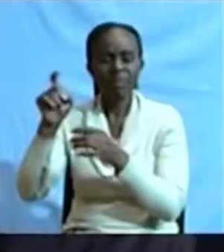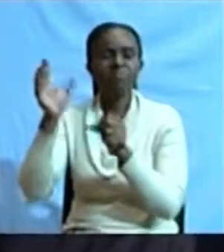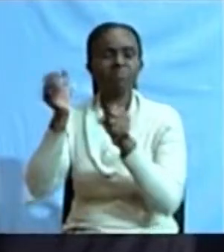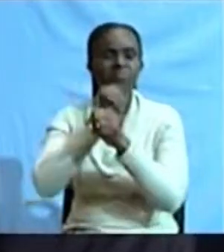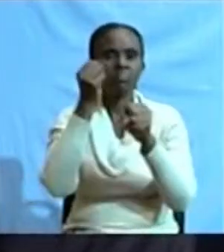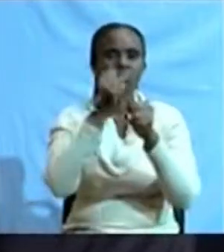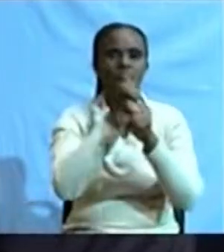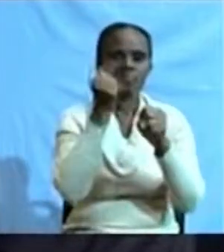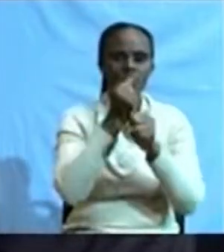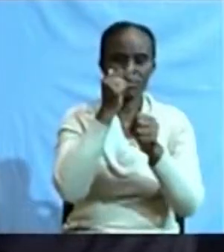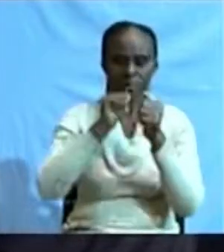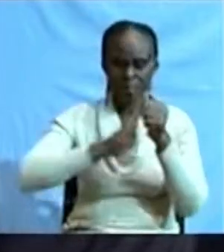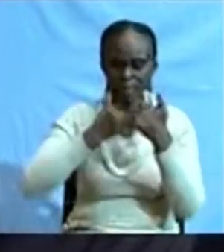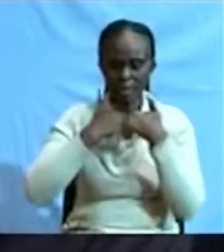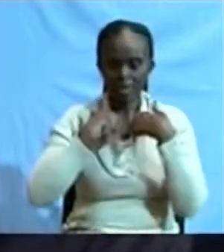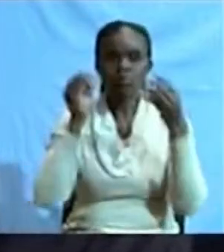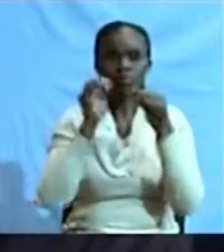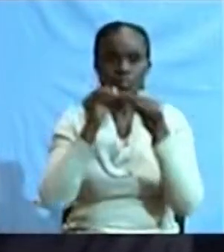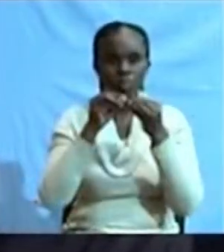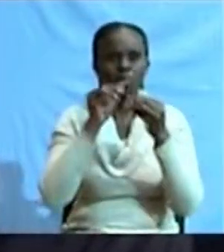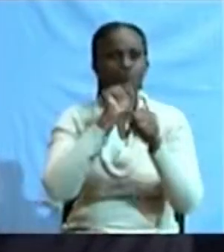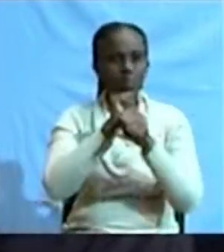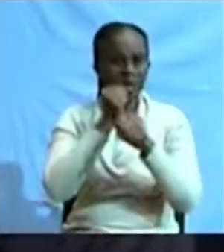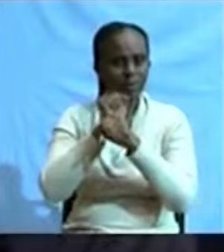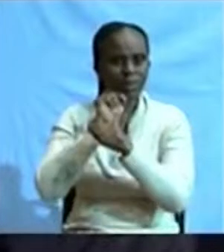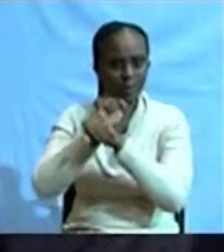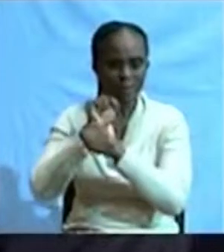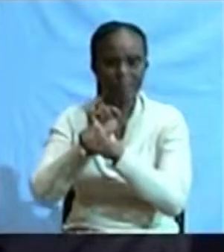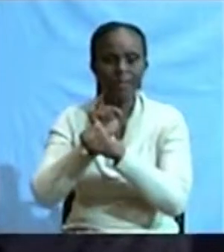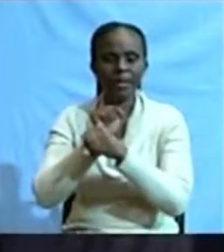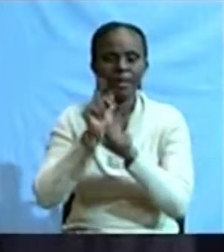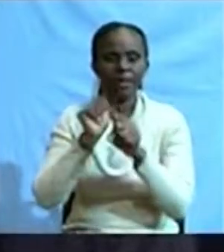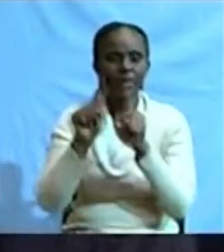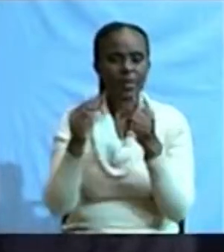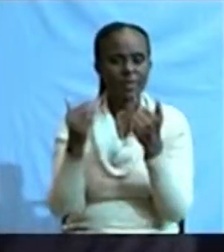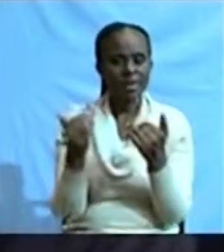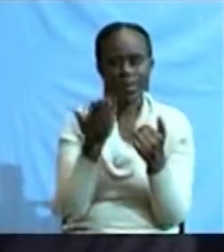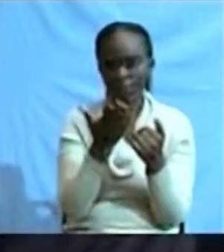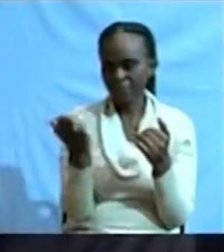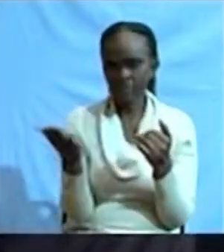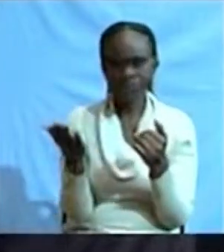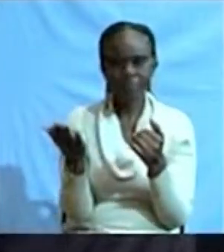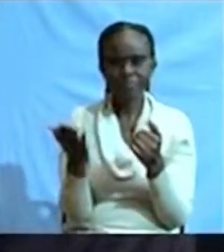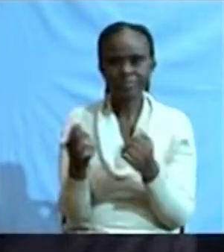had put a lot of effort to have that done. But